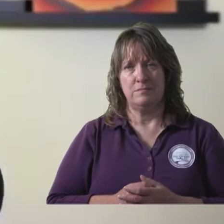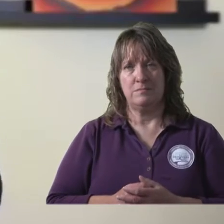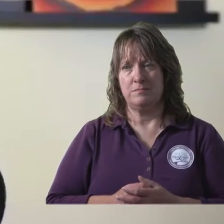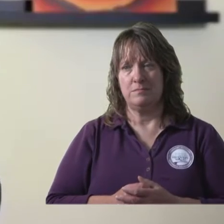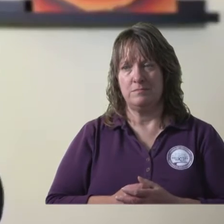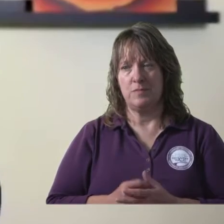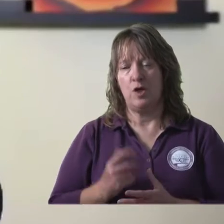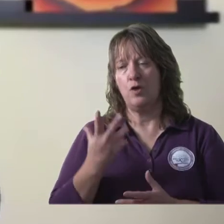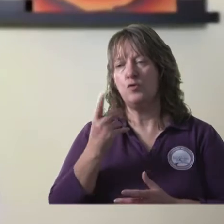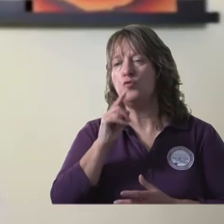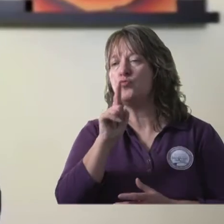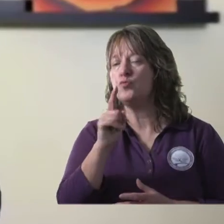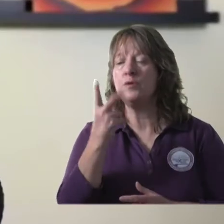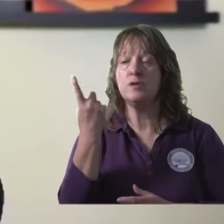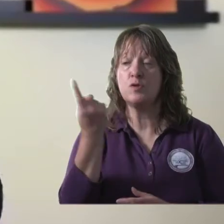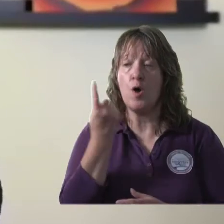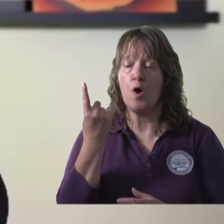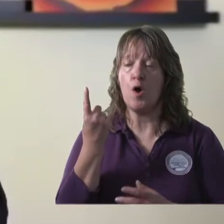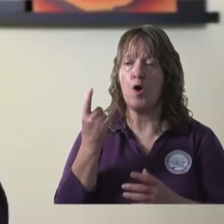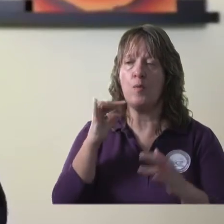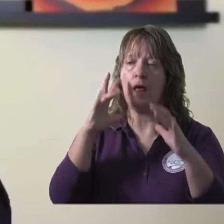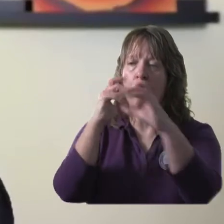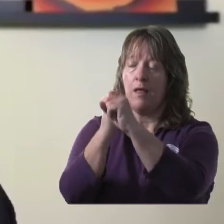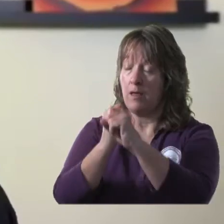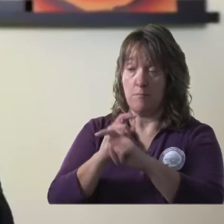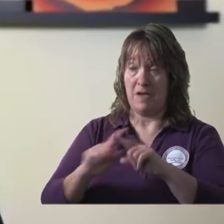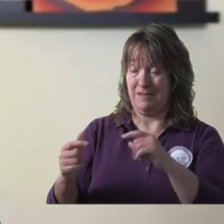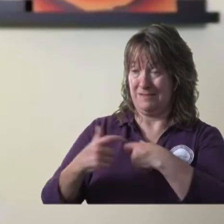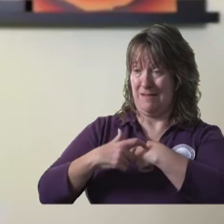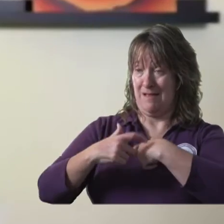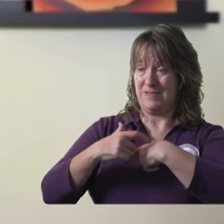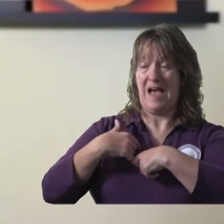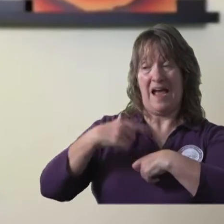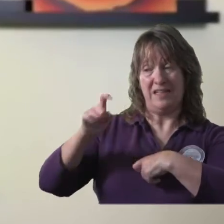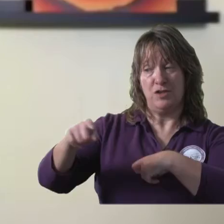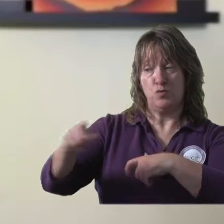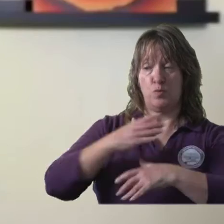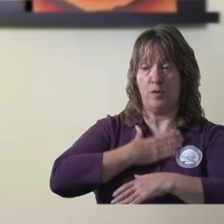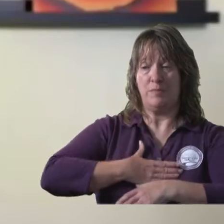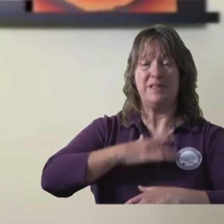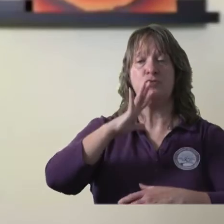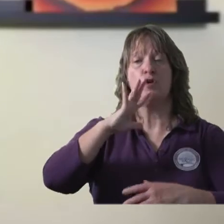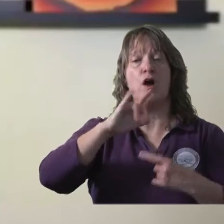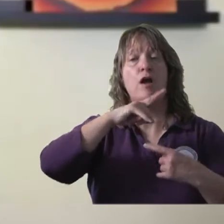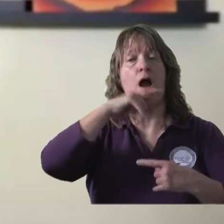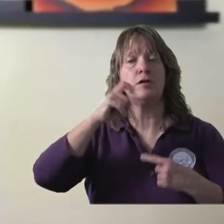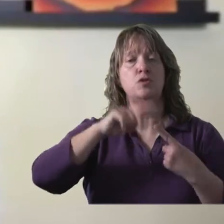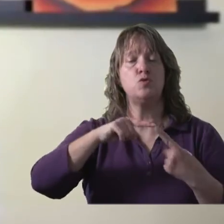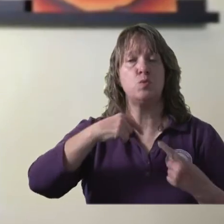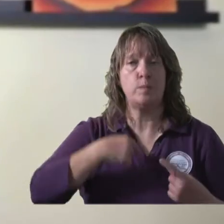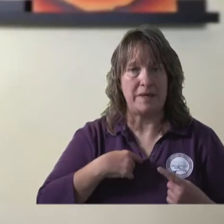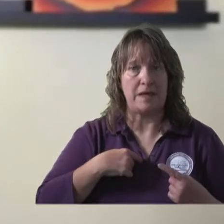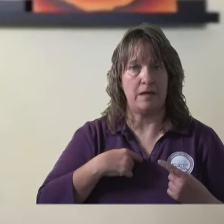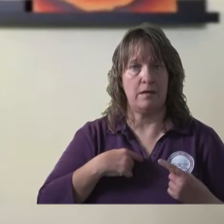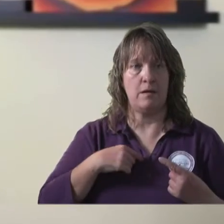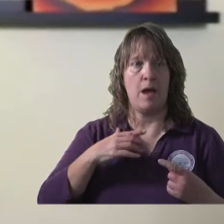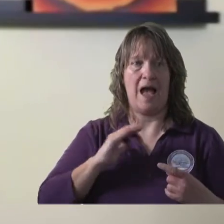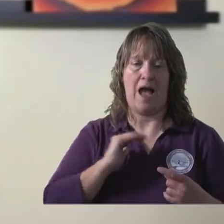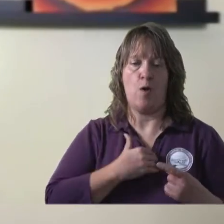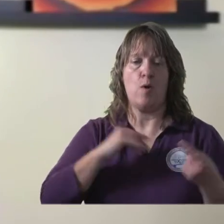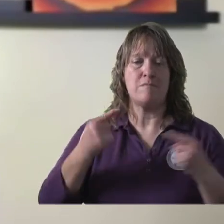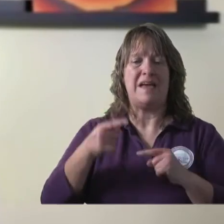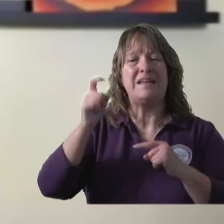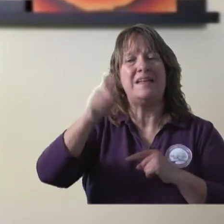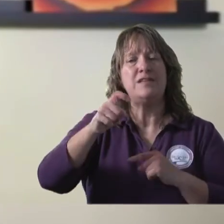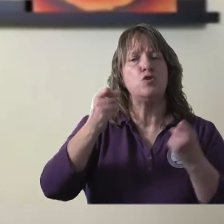is always beautiful. It is in times like these that I need you to please talk ugly to me. My pain needs it. Too many